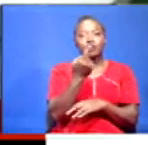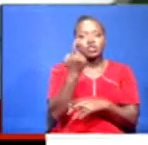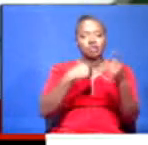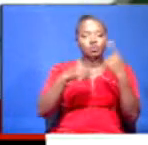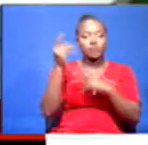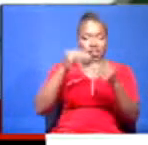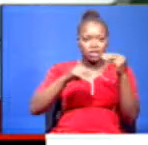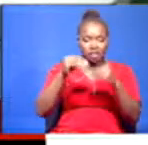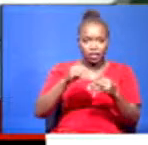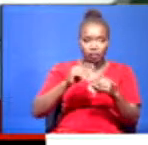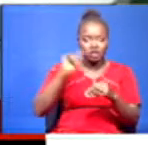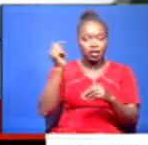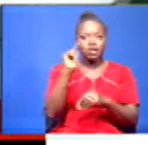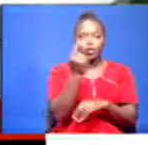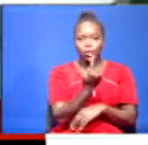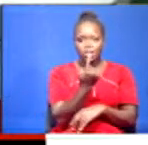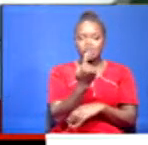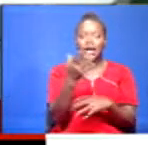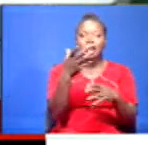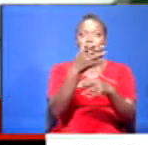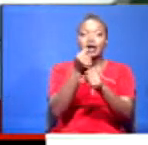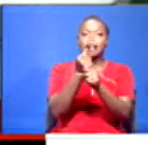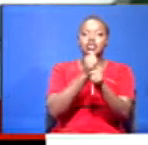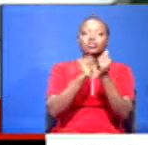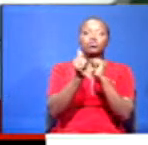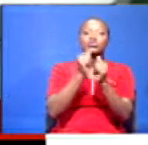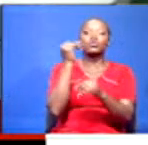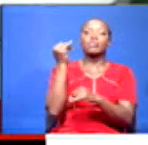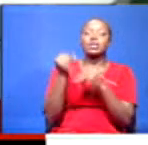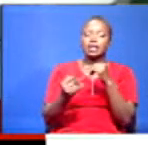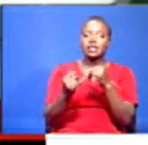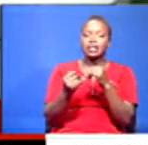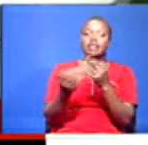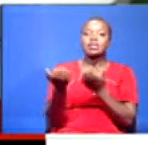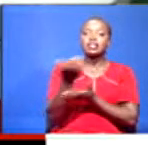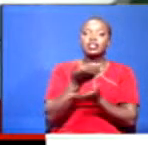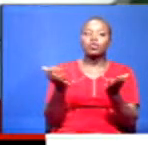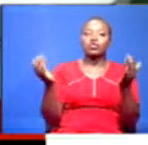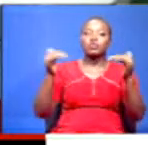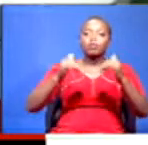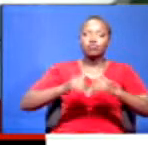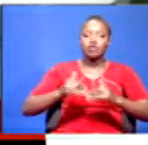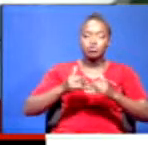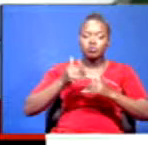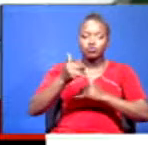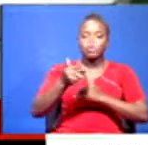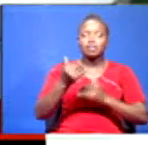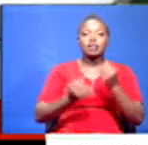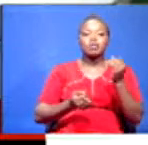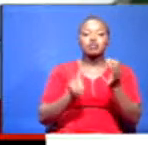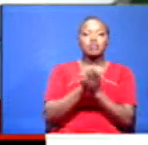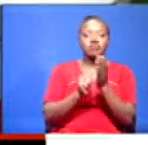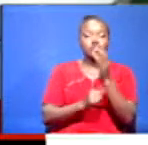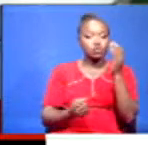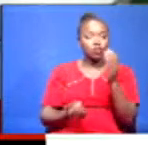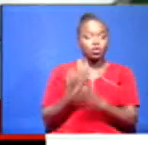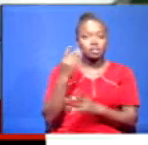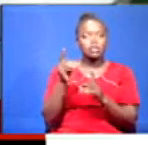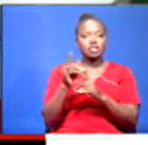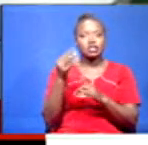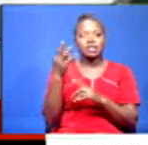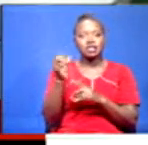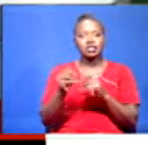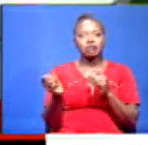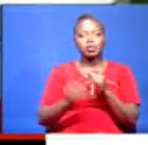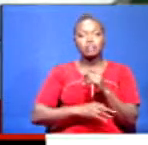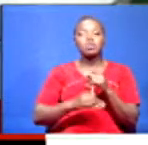Kenya Kwanza Alliance, which is on a race to conclude on the economic forums ahead of the manifesto launch on the 30th of June, also had